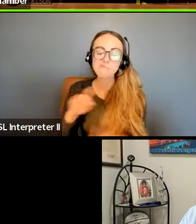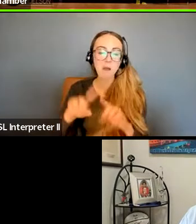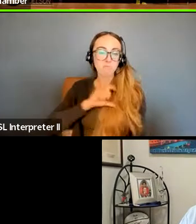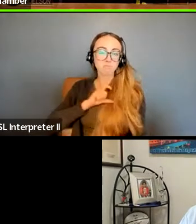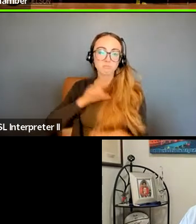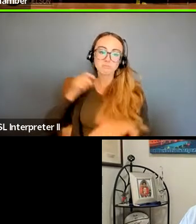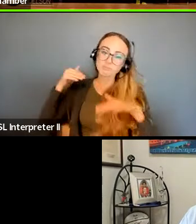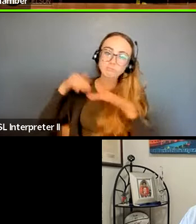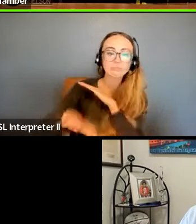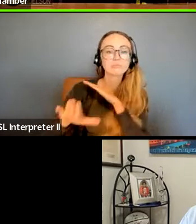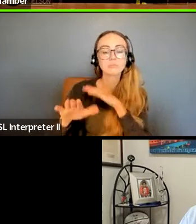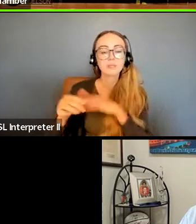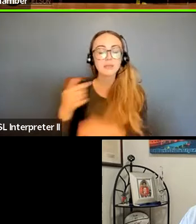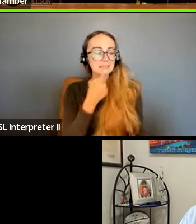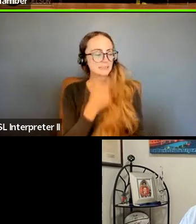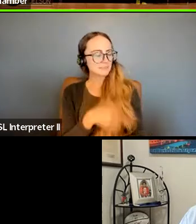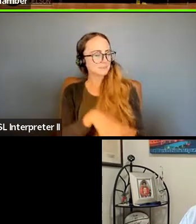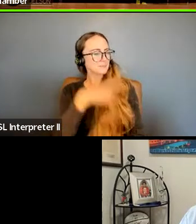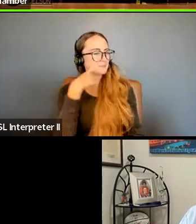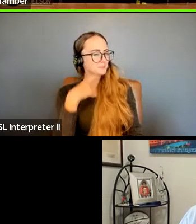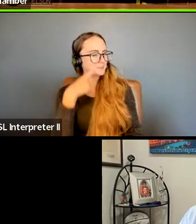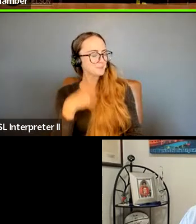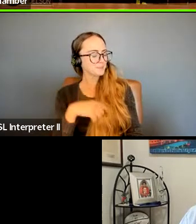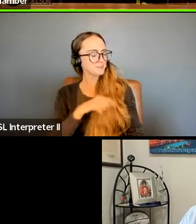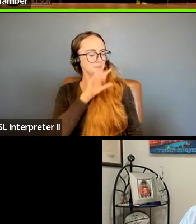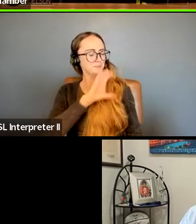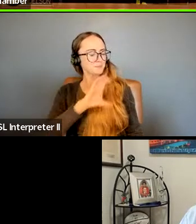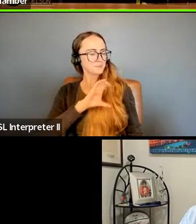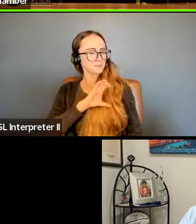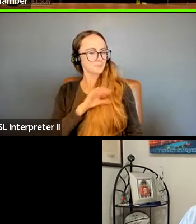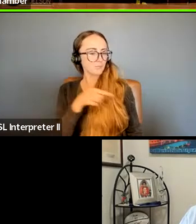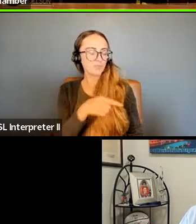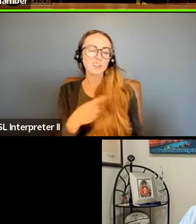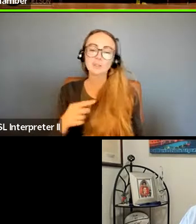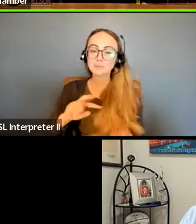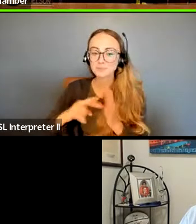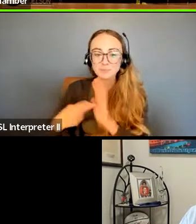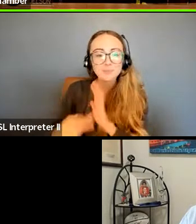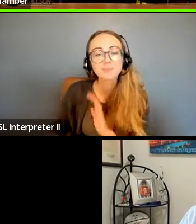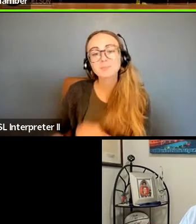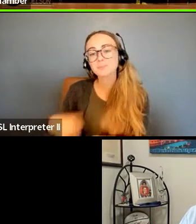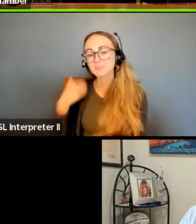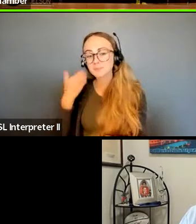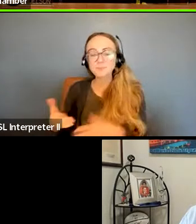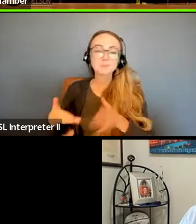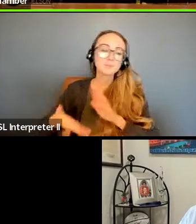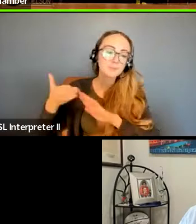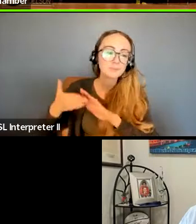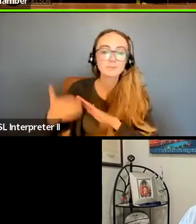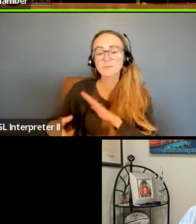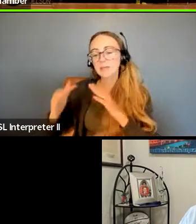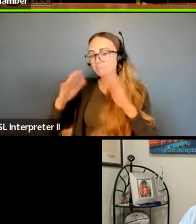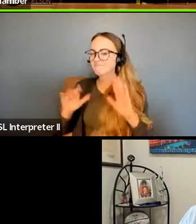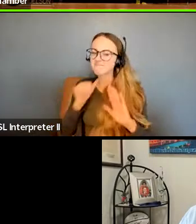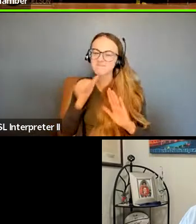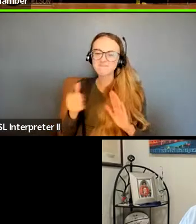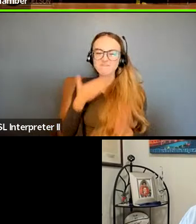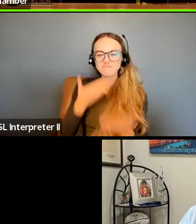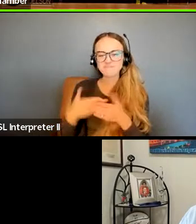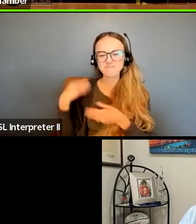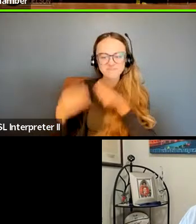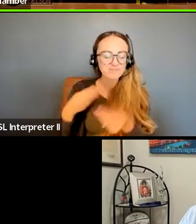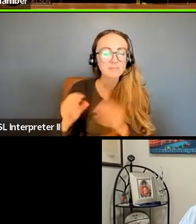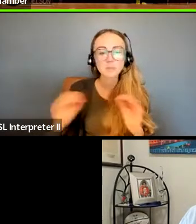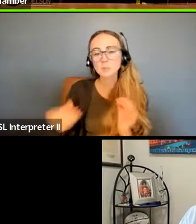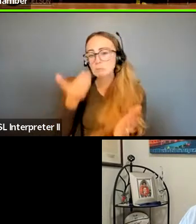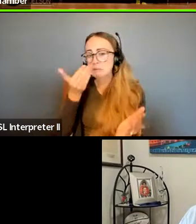was charged with being a suspicious character, which was public code for prostitution and running a house of ill repute. There's no evidence of prostitution at